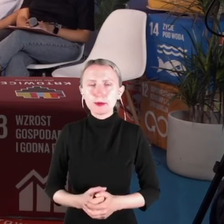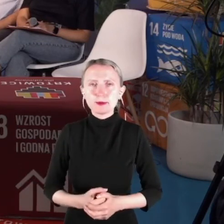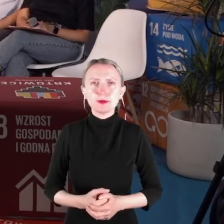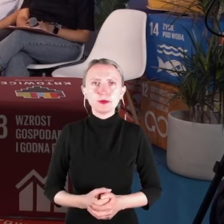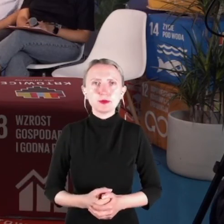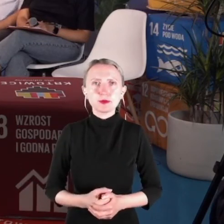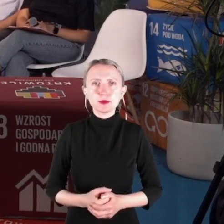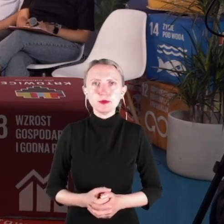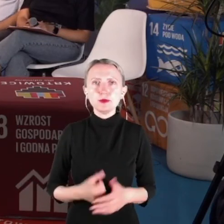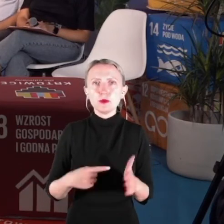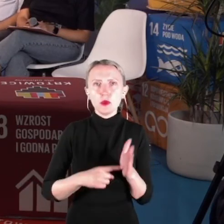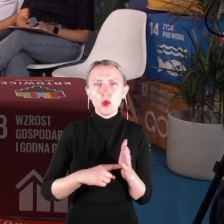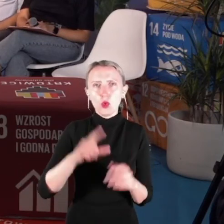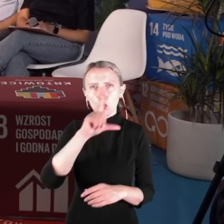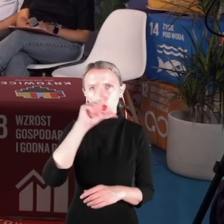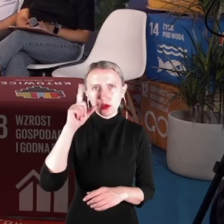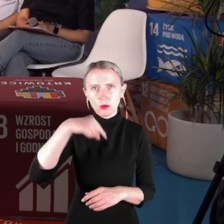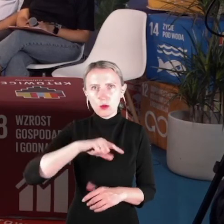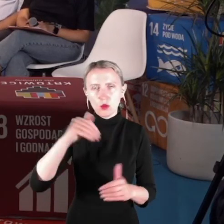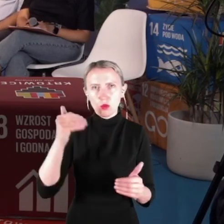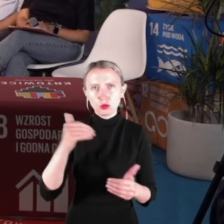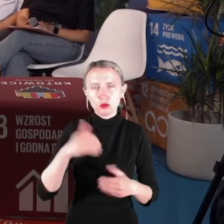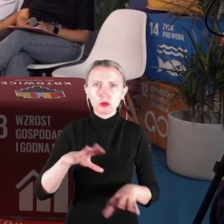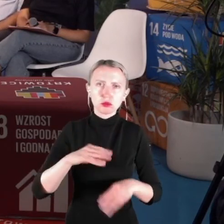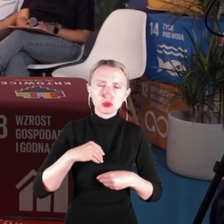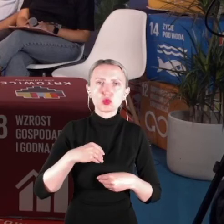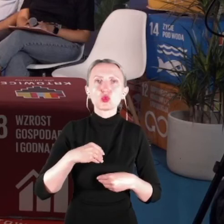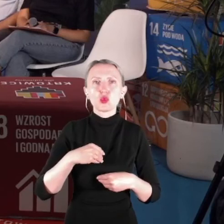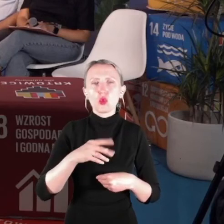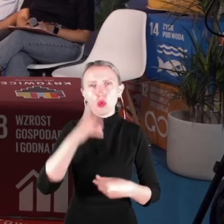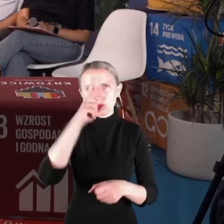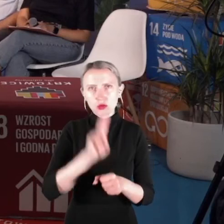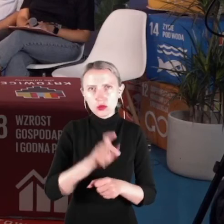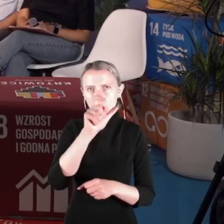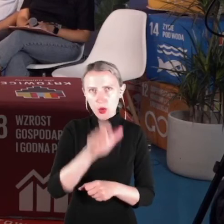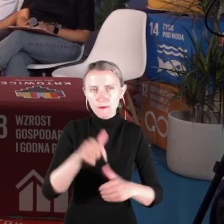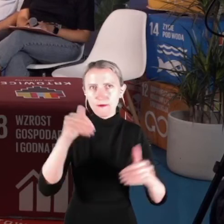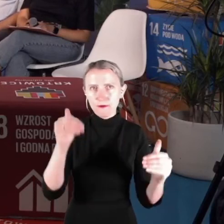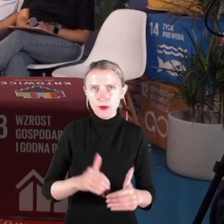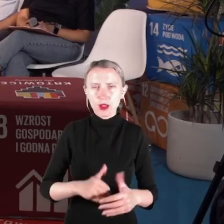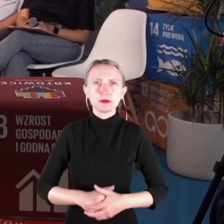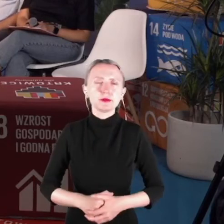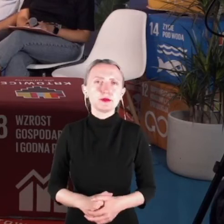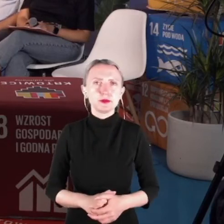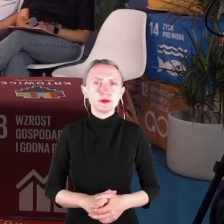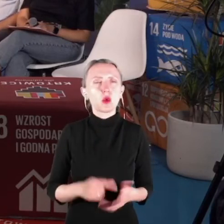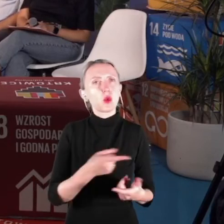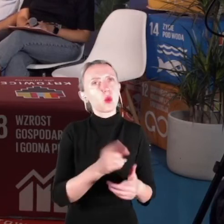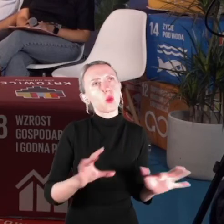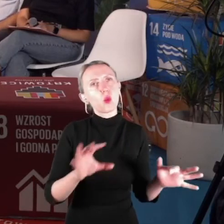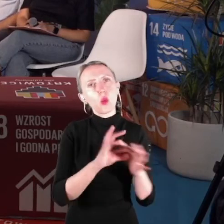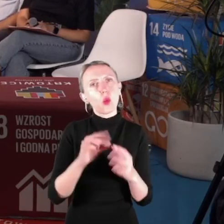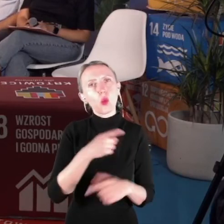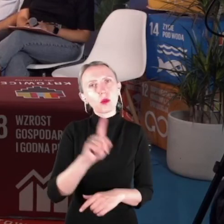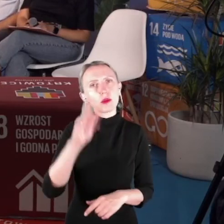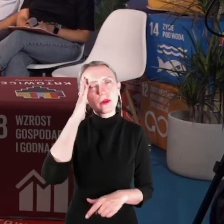lot of contact with citizens on a regular basis, and the police and other stakeholders in the city of Amsterdam. And we began